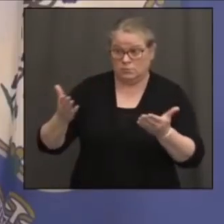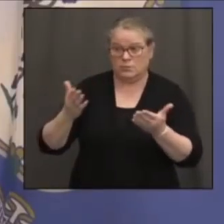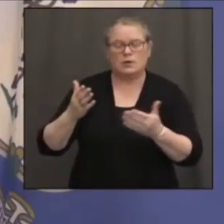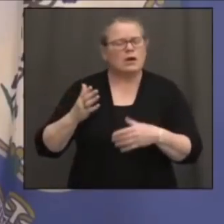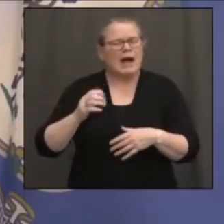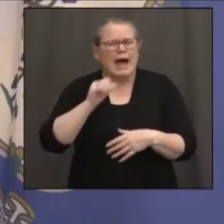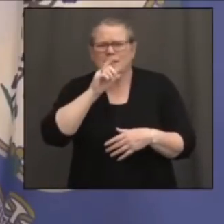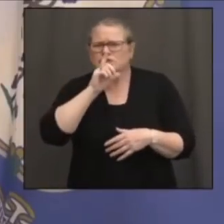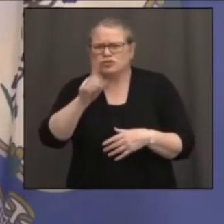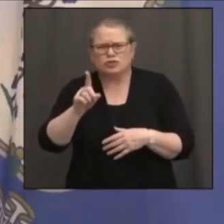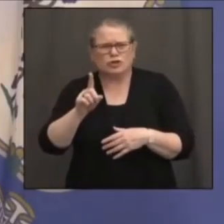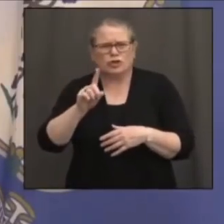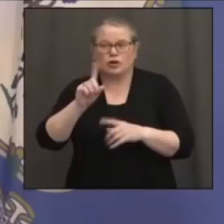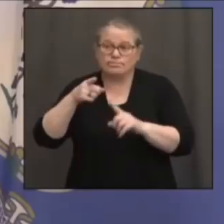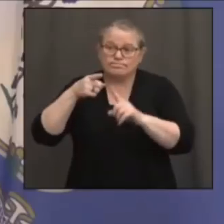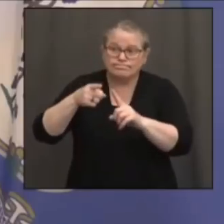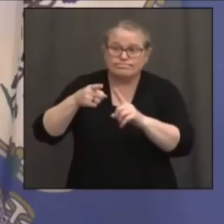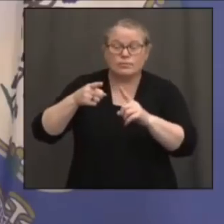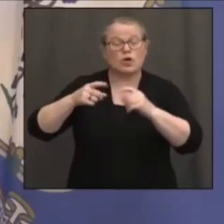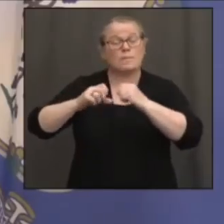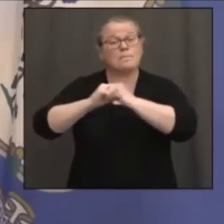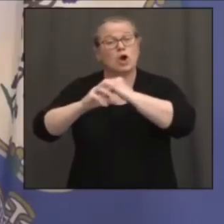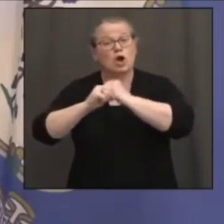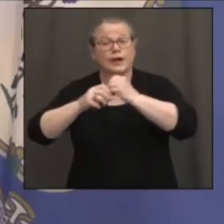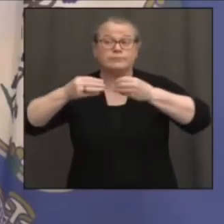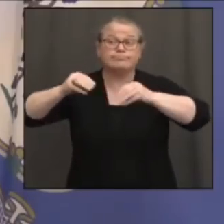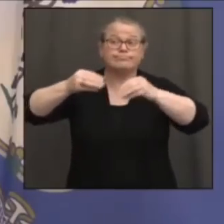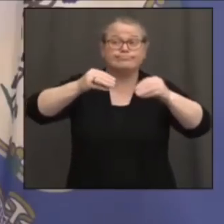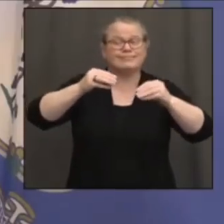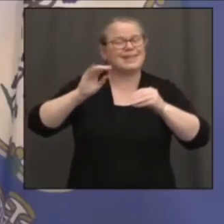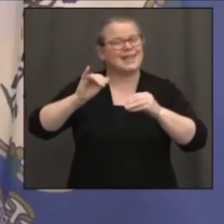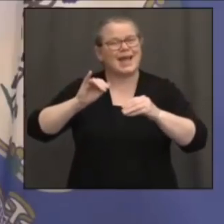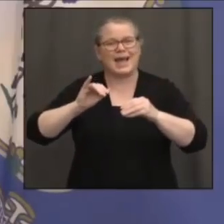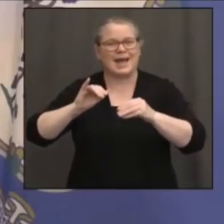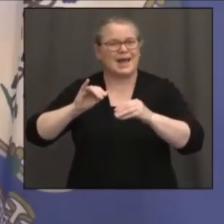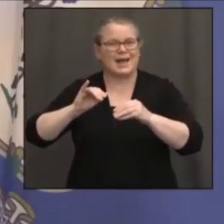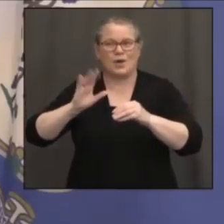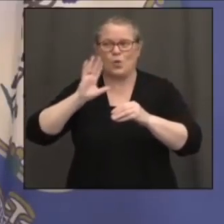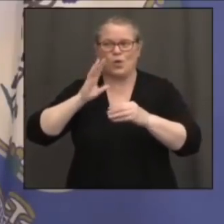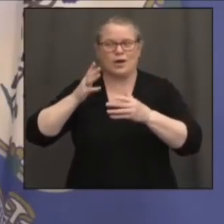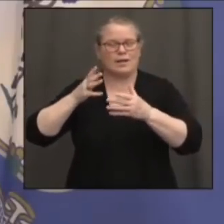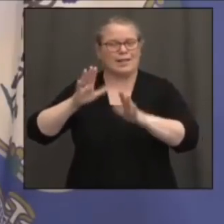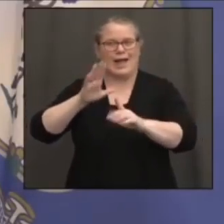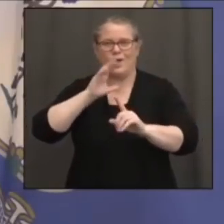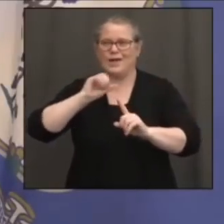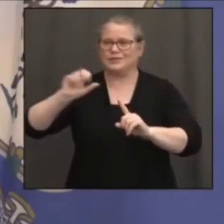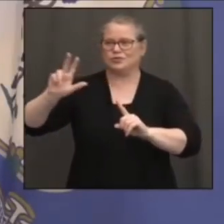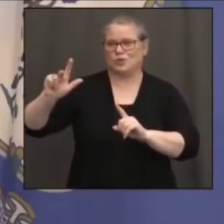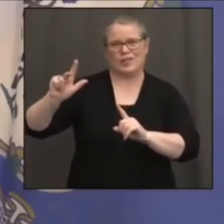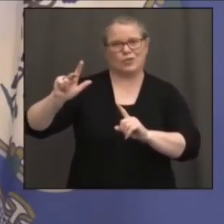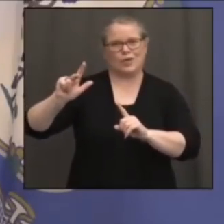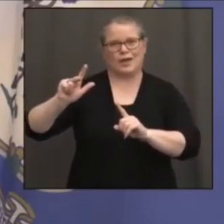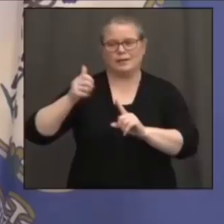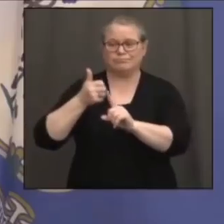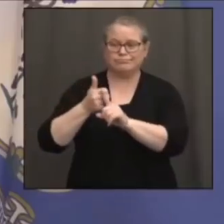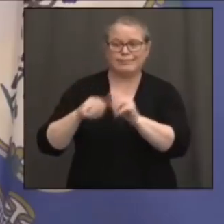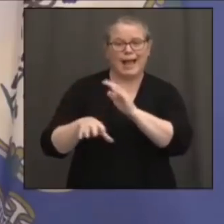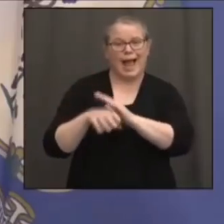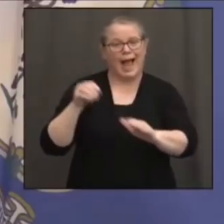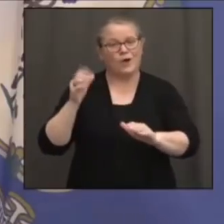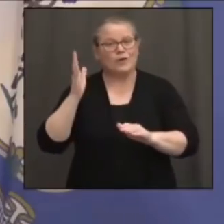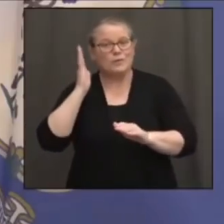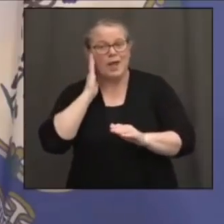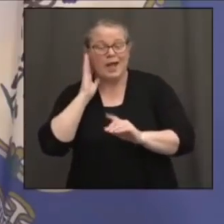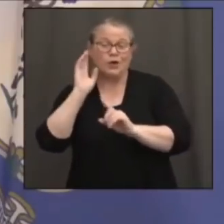targeted marketing campaign is necessarily what it takes to get a 23-year-old out of bed and down to